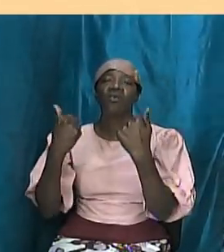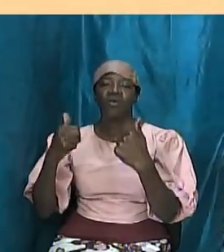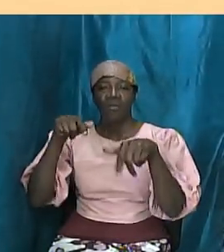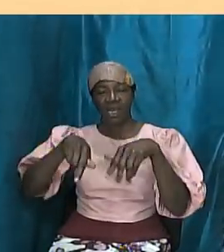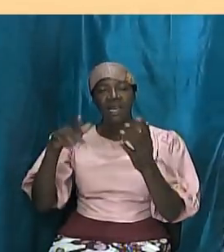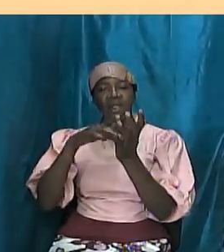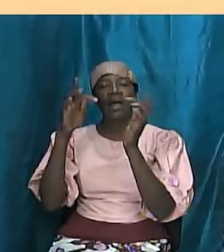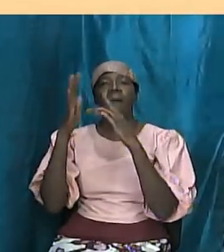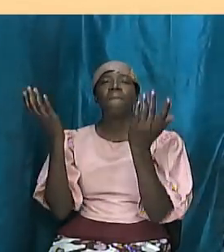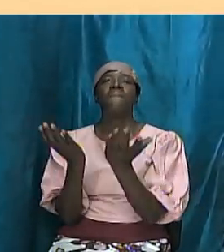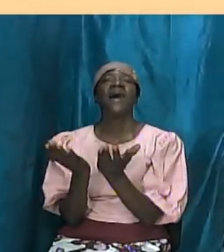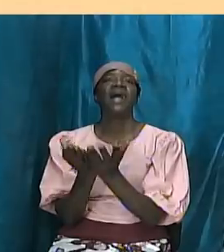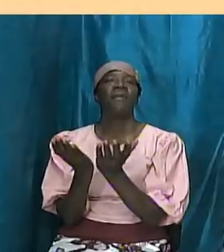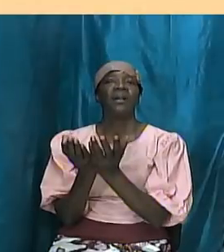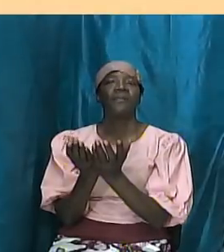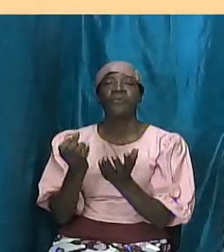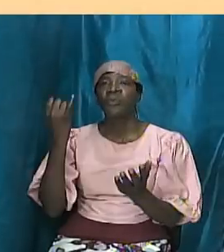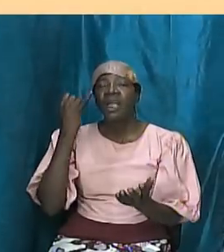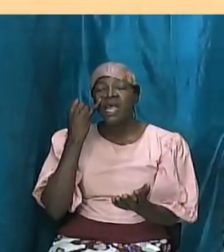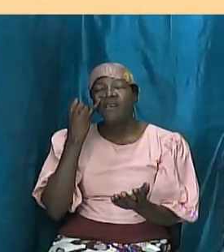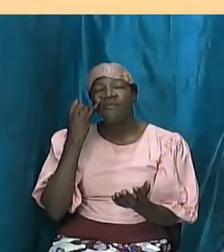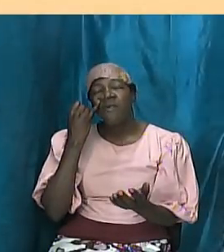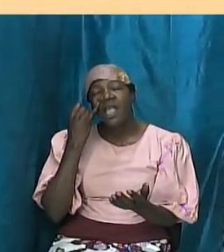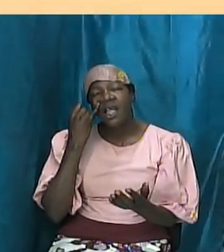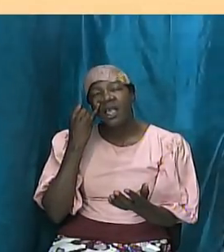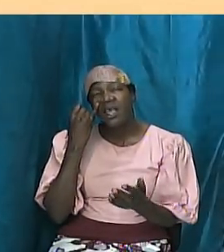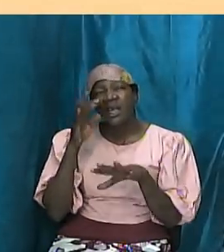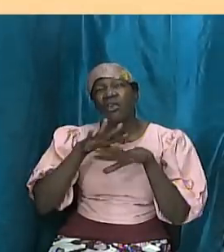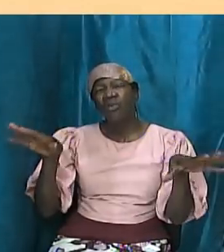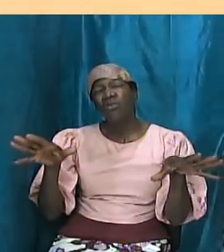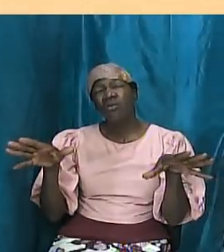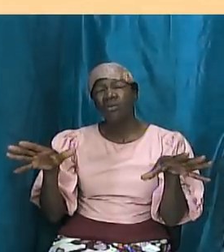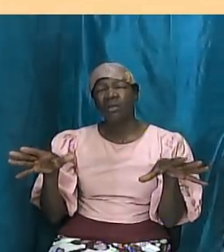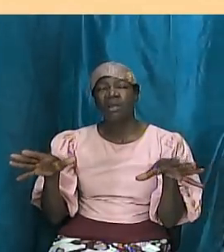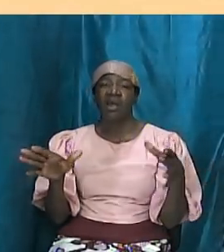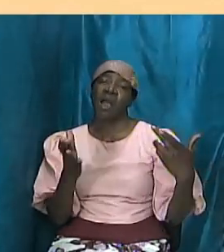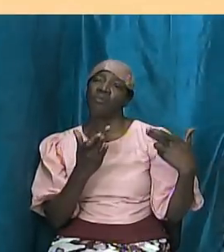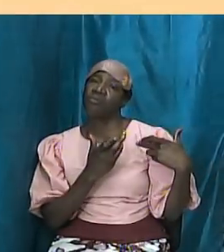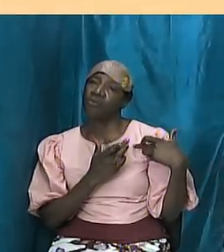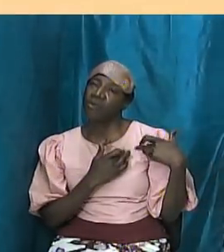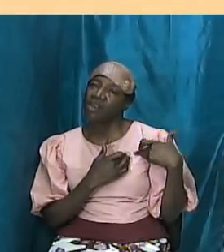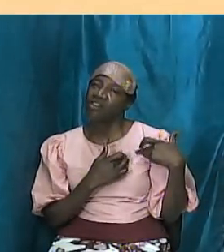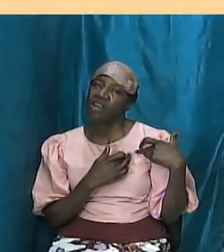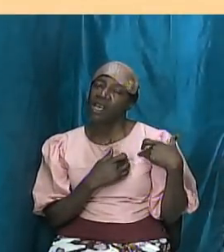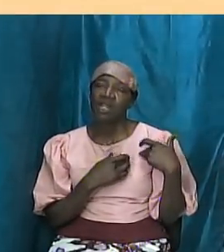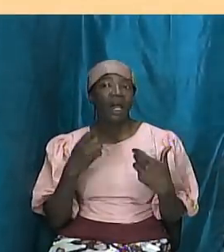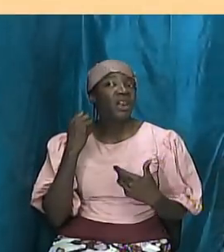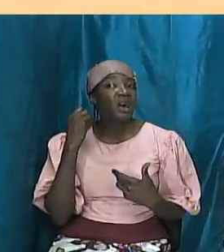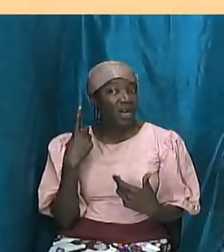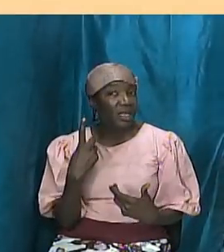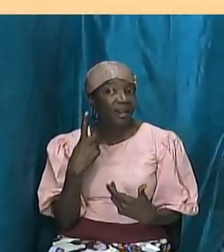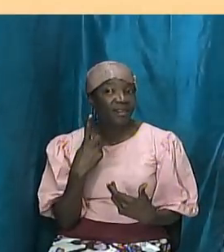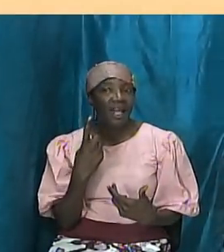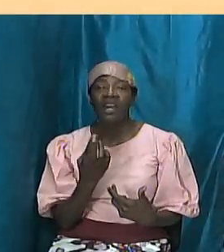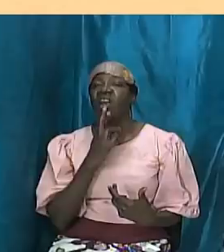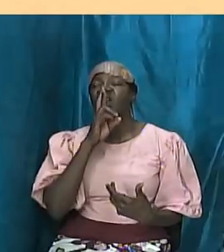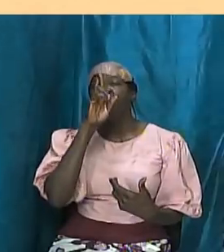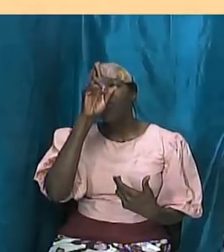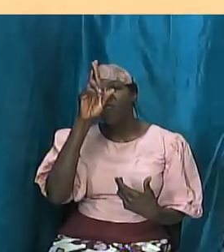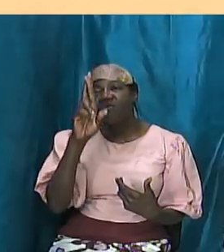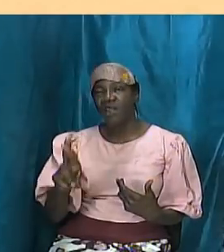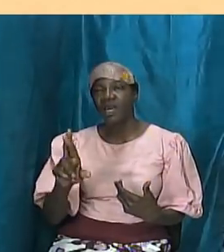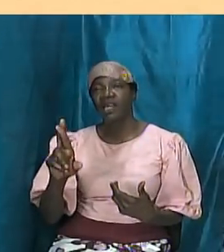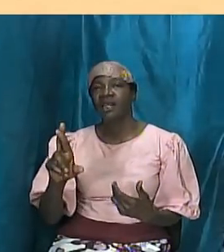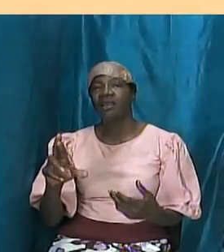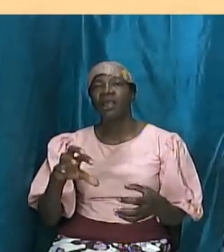Bible. If we fail to take and appreciate and grasp the reality